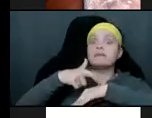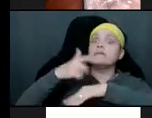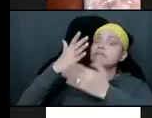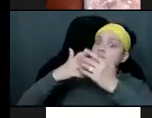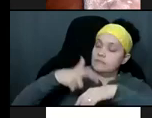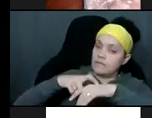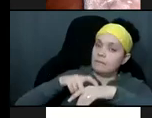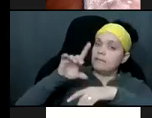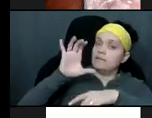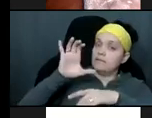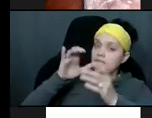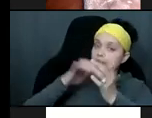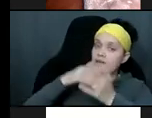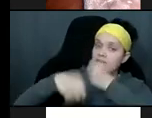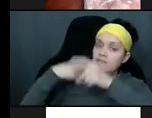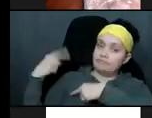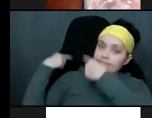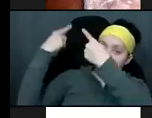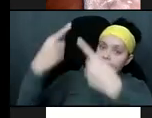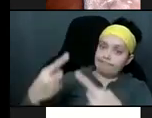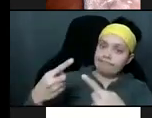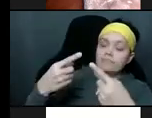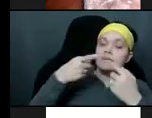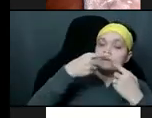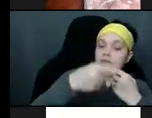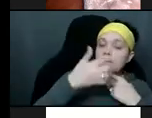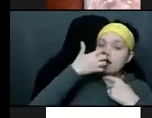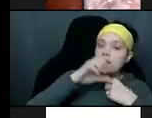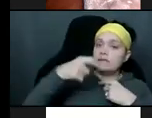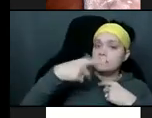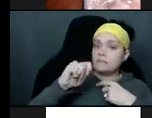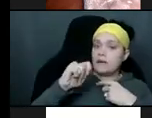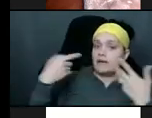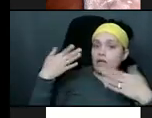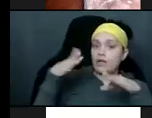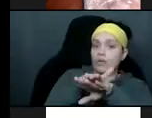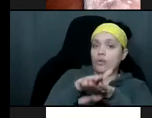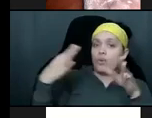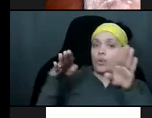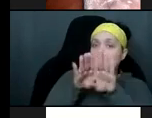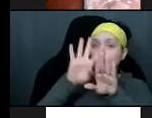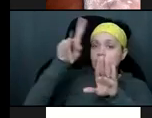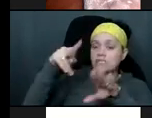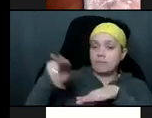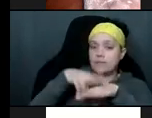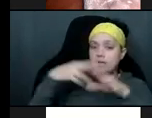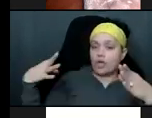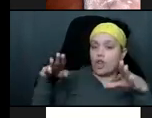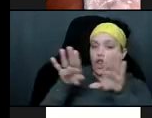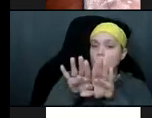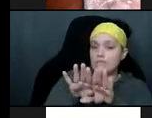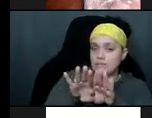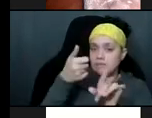usually hundreds of thousands of years, the hotspot seals up, naturally closes off.